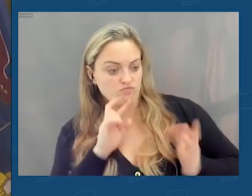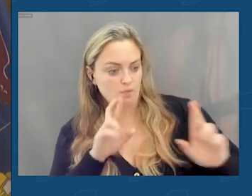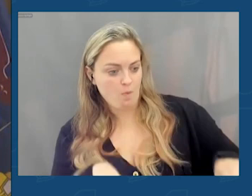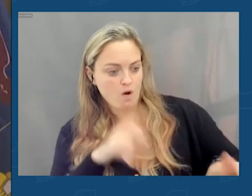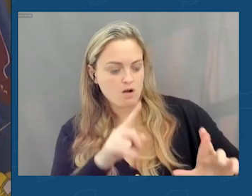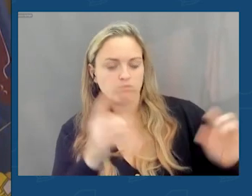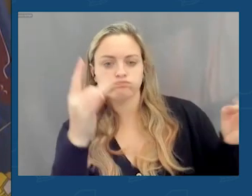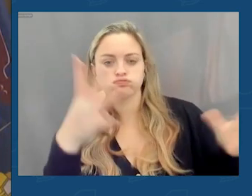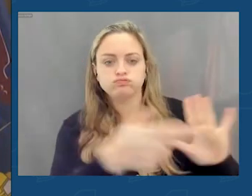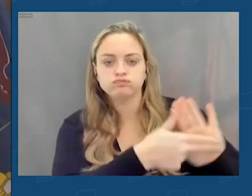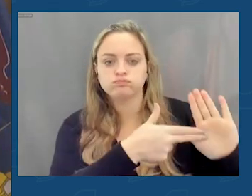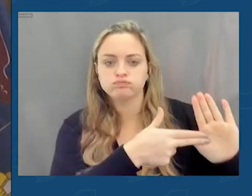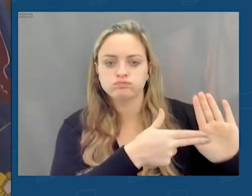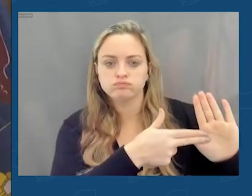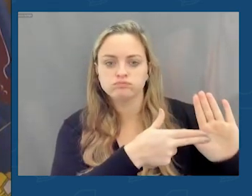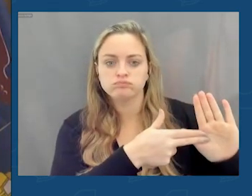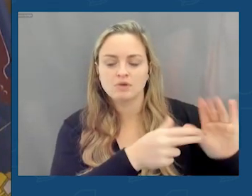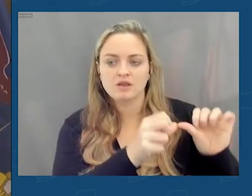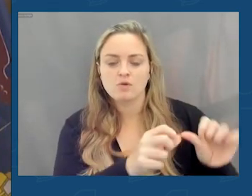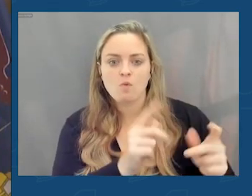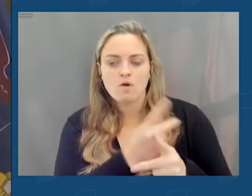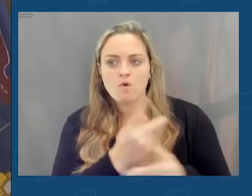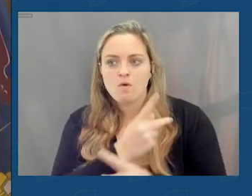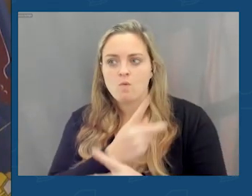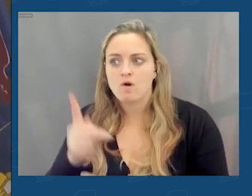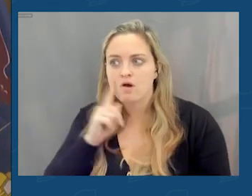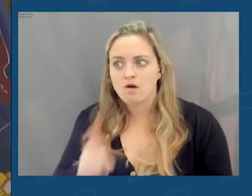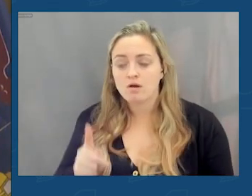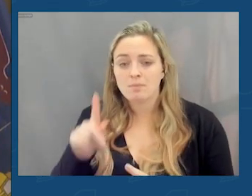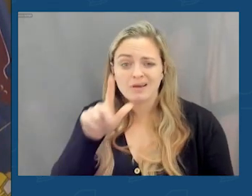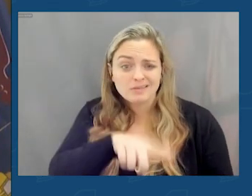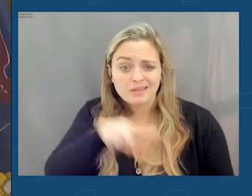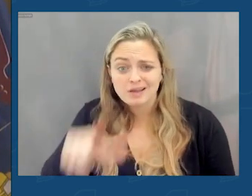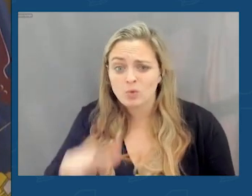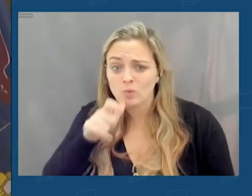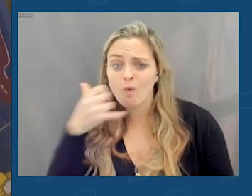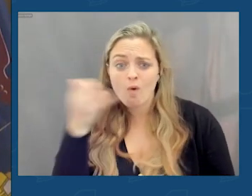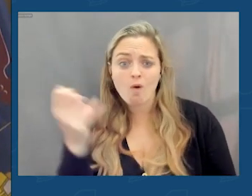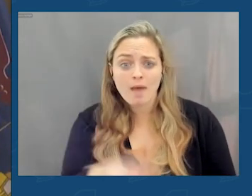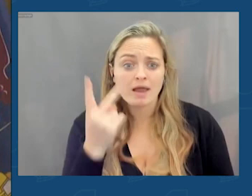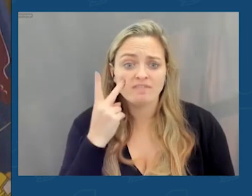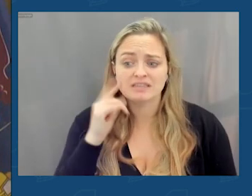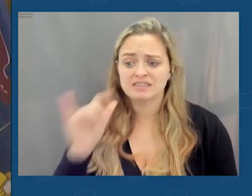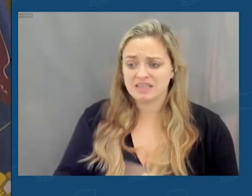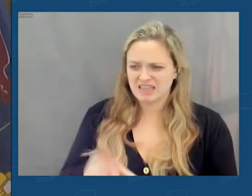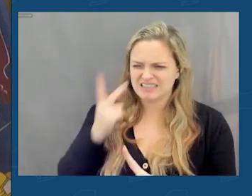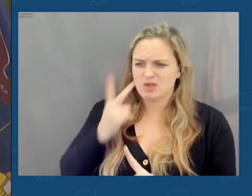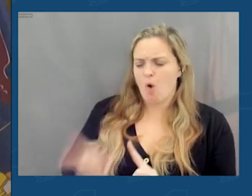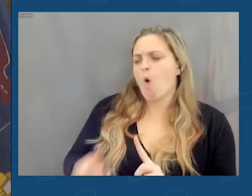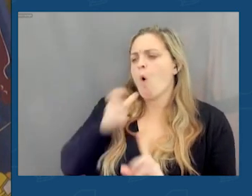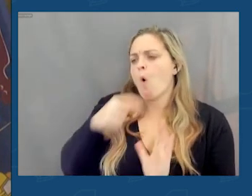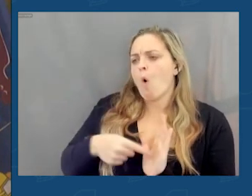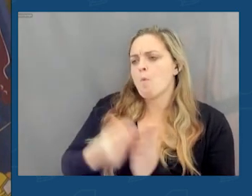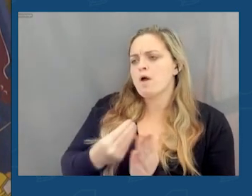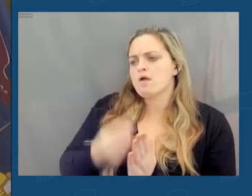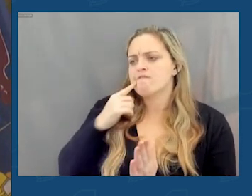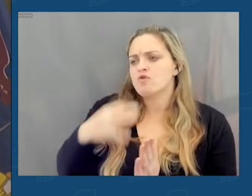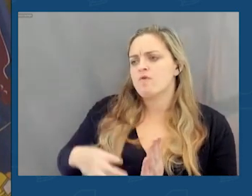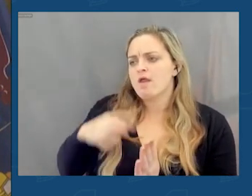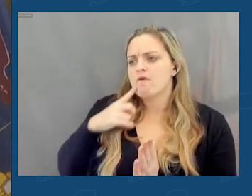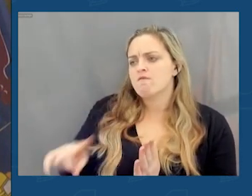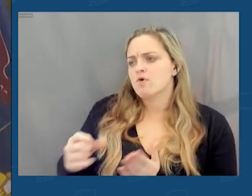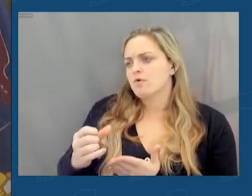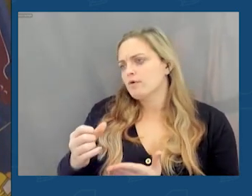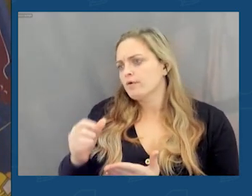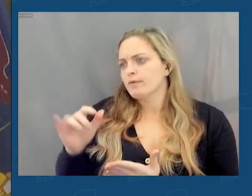spiraling. Prospective landlords aren't going to call you back when they see that, right? You're trying to be able to rent a place, maybe a little bigger place if you got a family. The